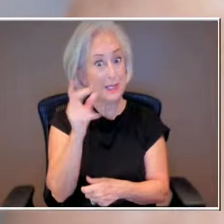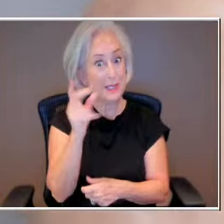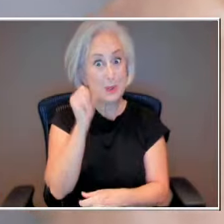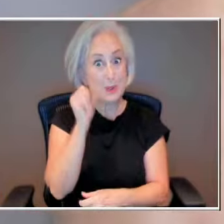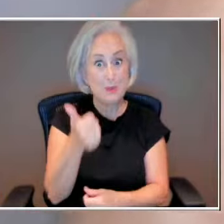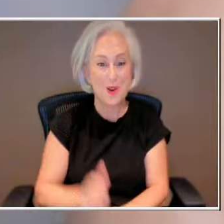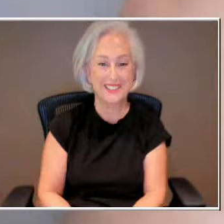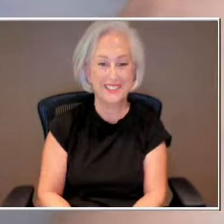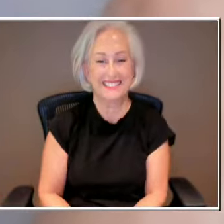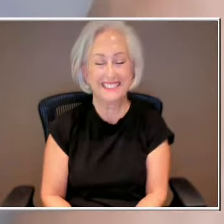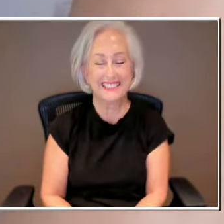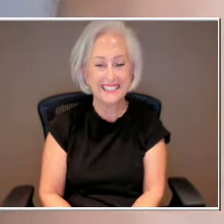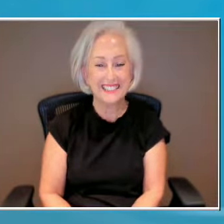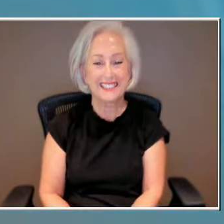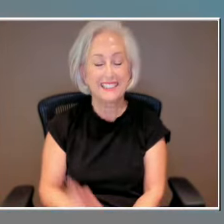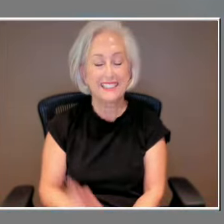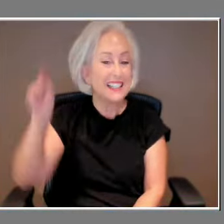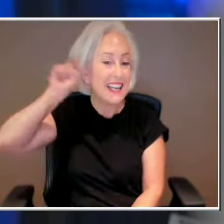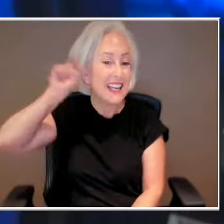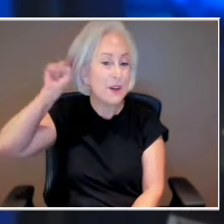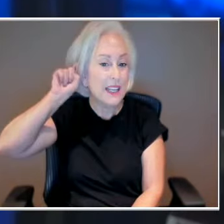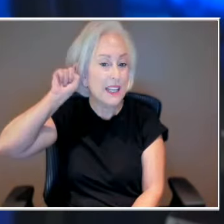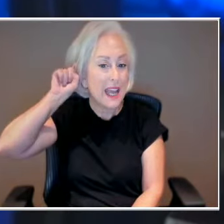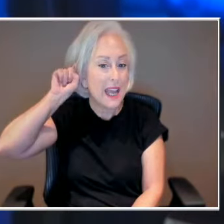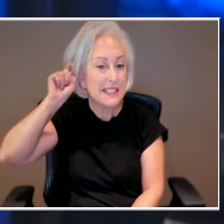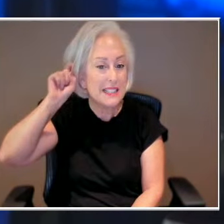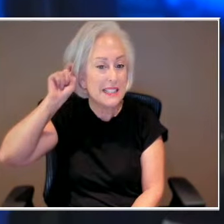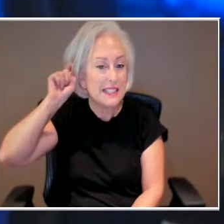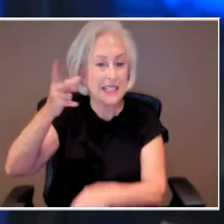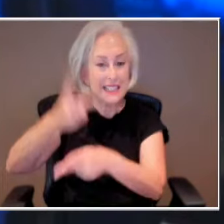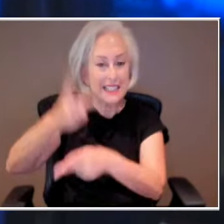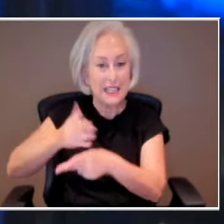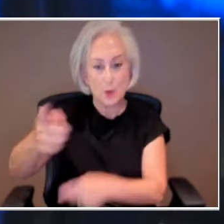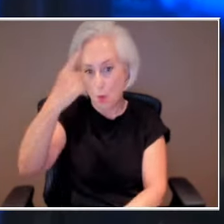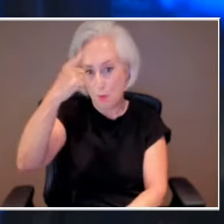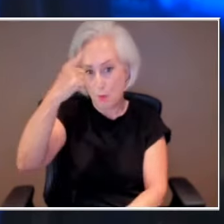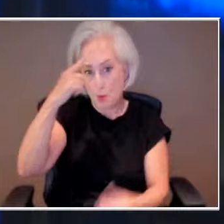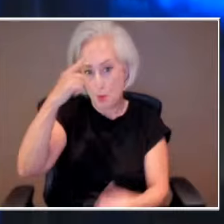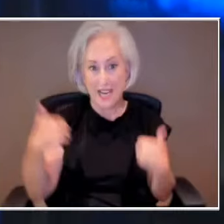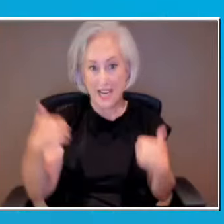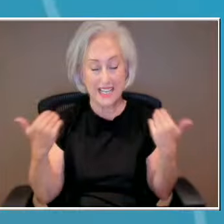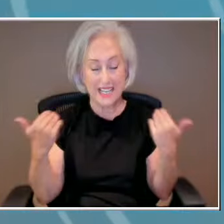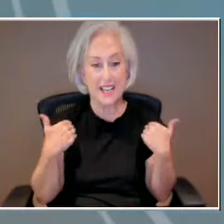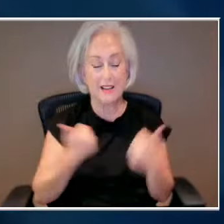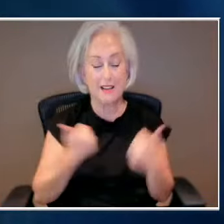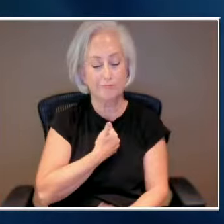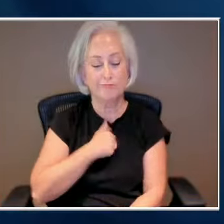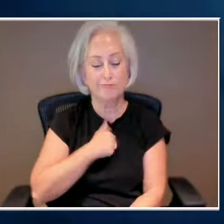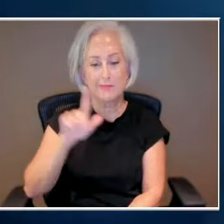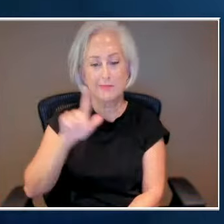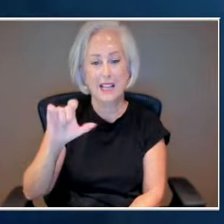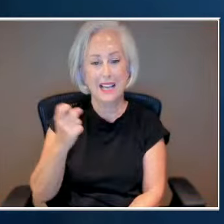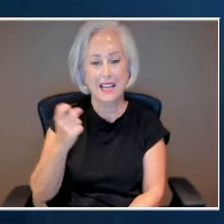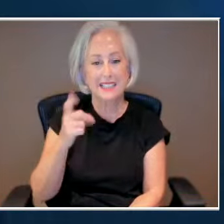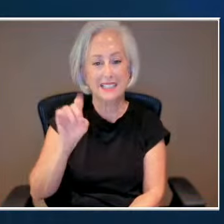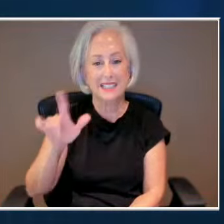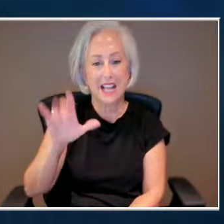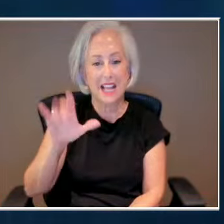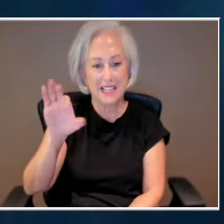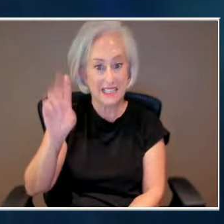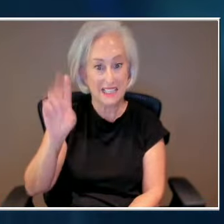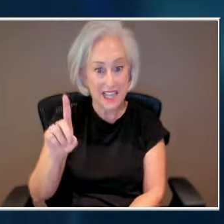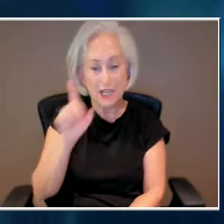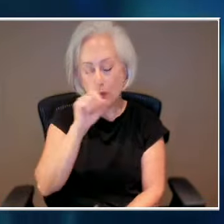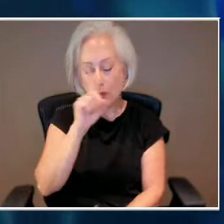Could hearing aids keep your brain young? I'm Alexis Del Cid. On the next All Things Brain Health, we explore the new